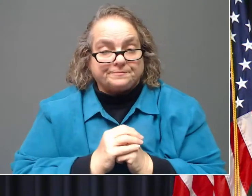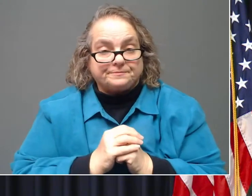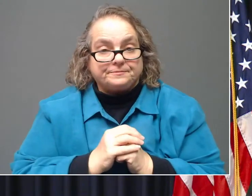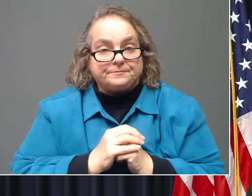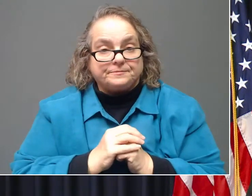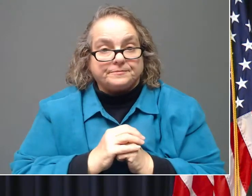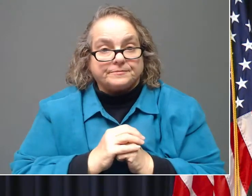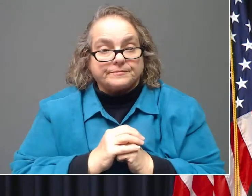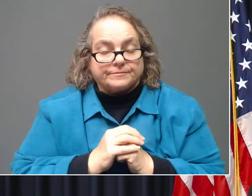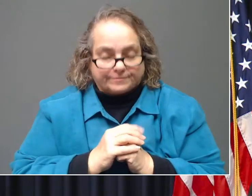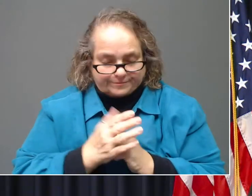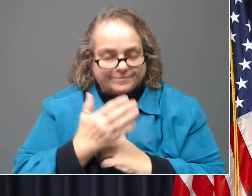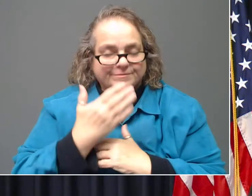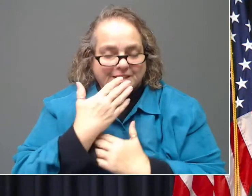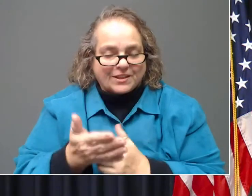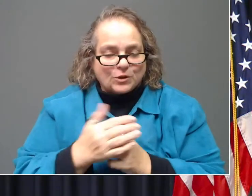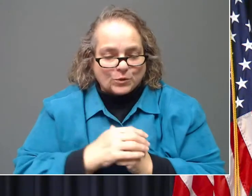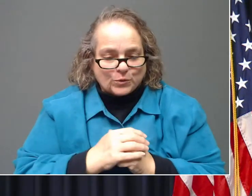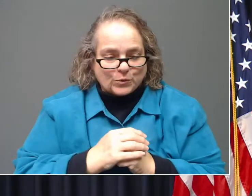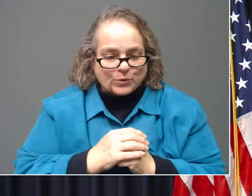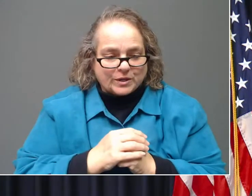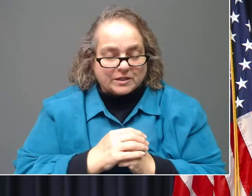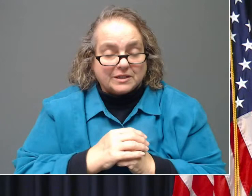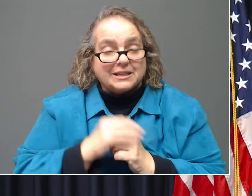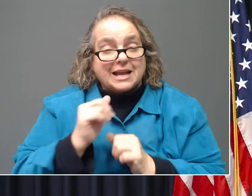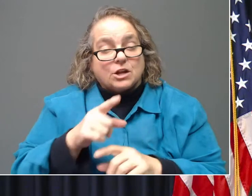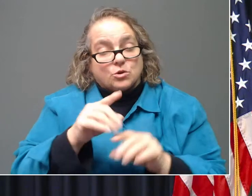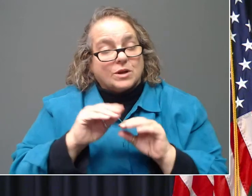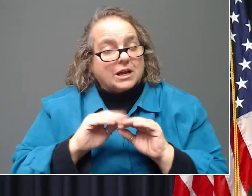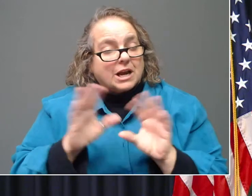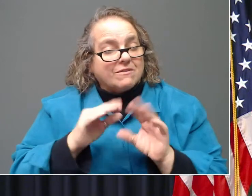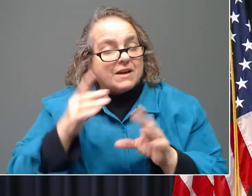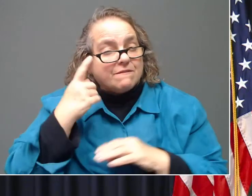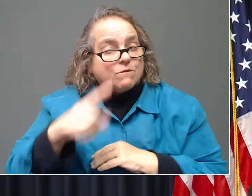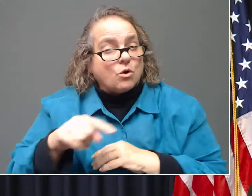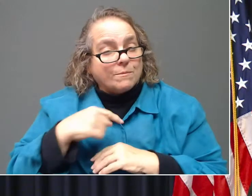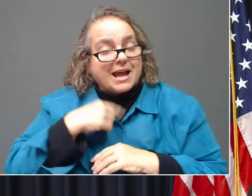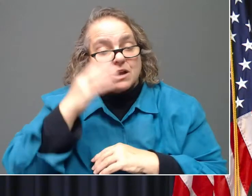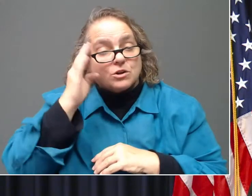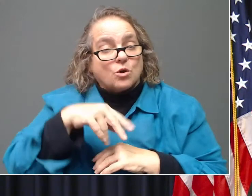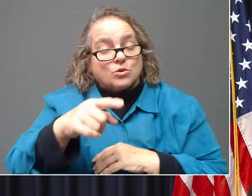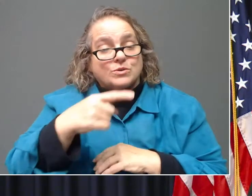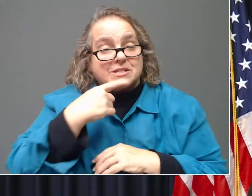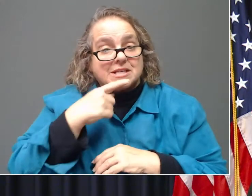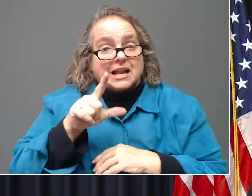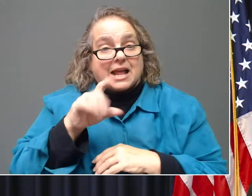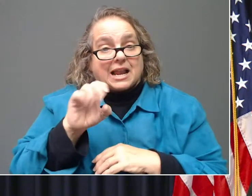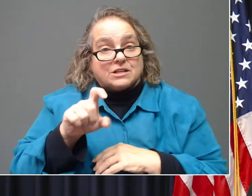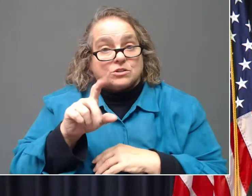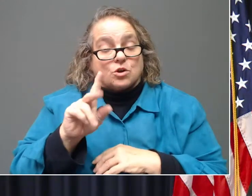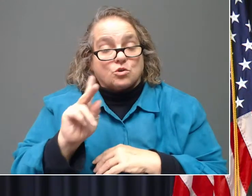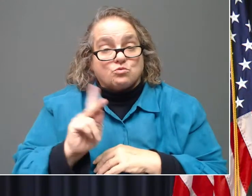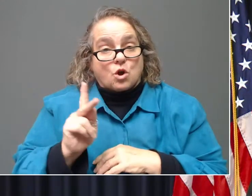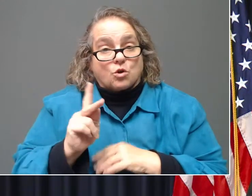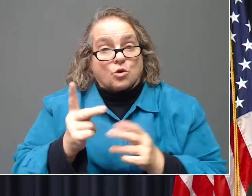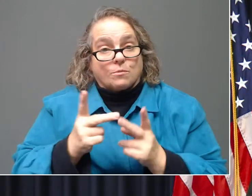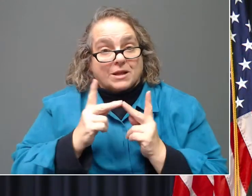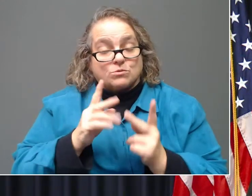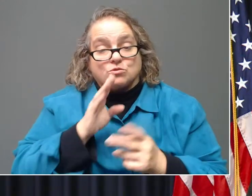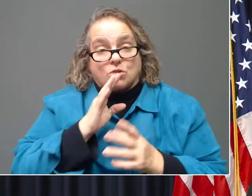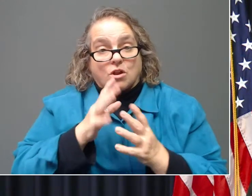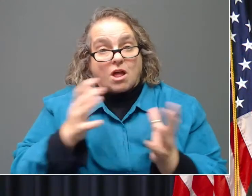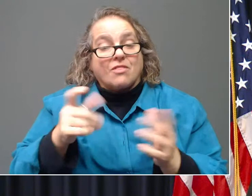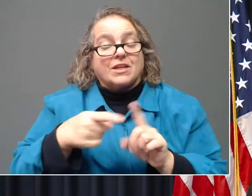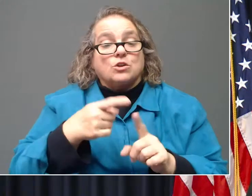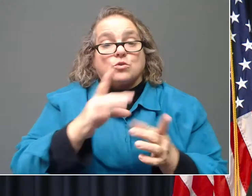Yes, thank you. Can you clarify for me? So I know you said the Lexington Kroger site obviously was talked about a lot, and then you mentioned 2 sites